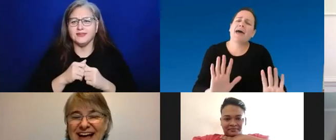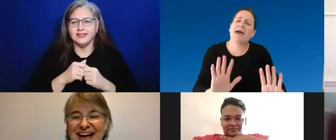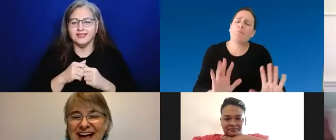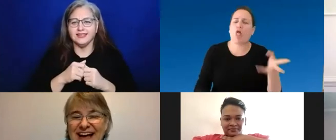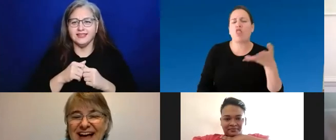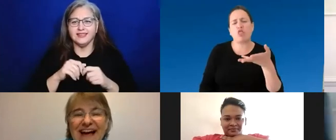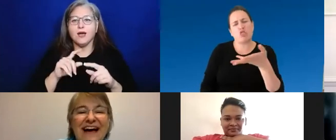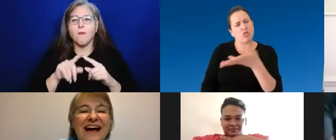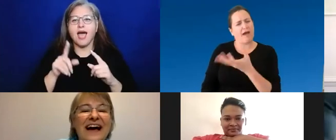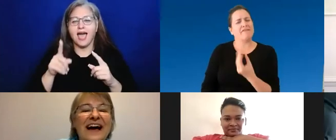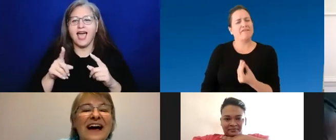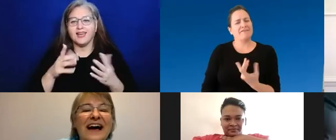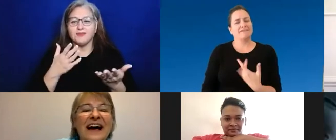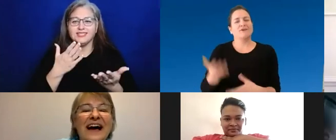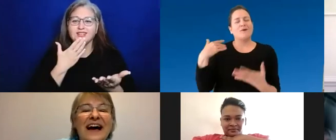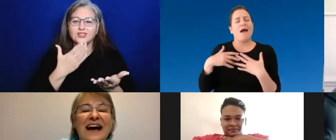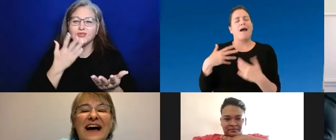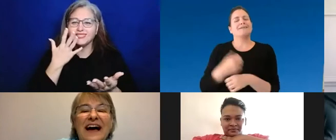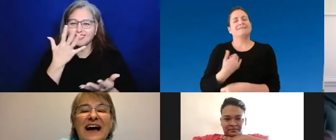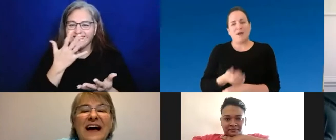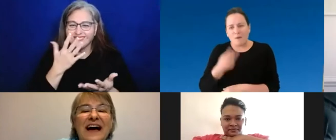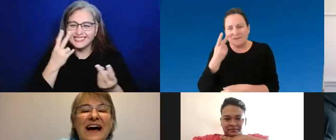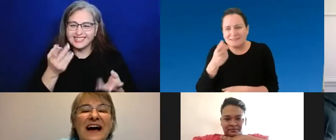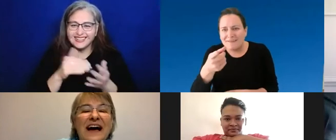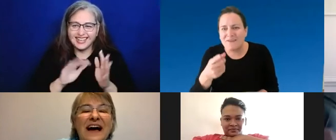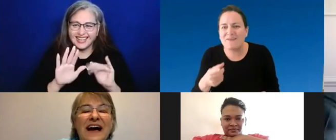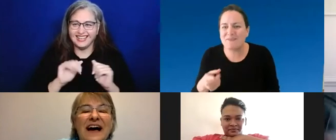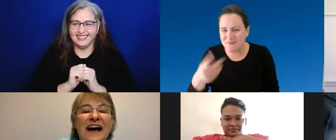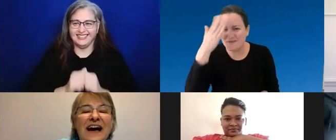So it's just lovely to see her here.